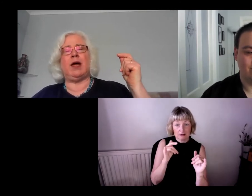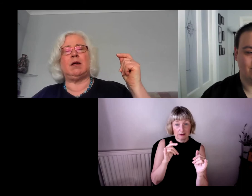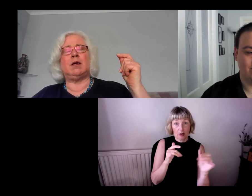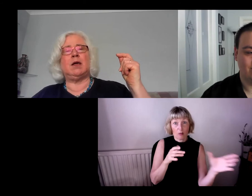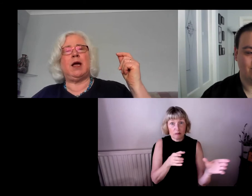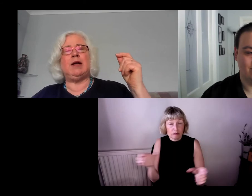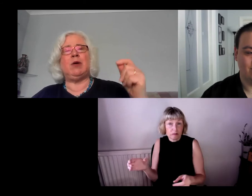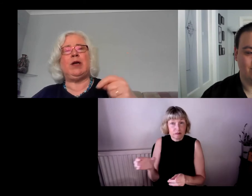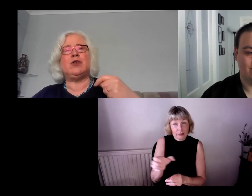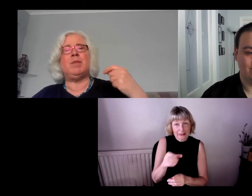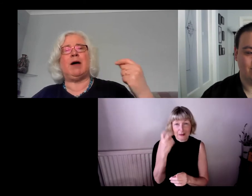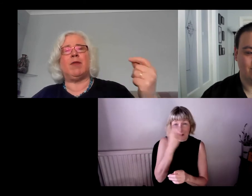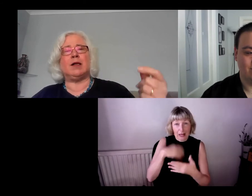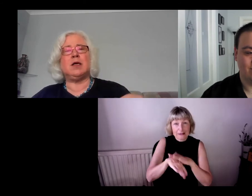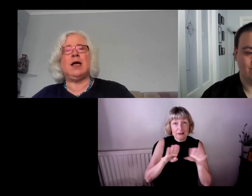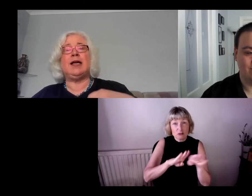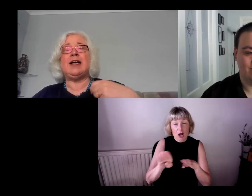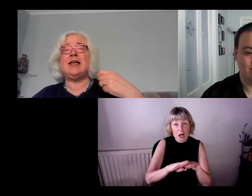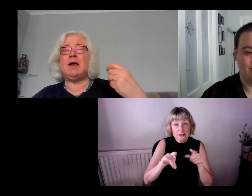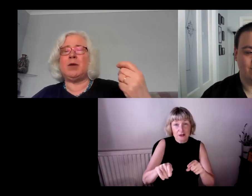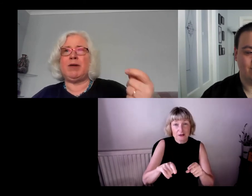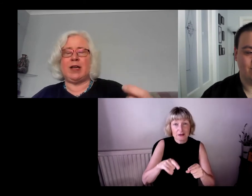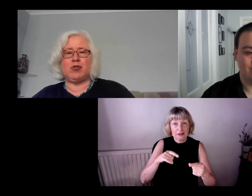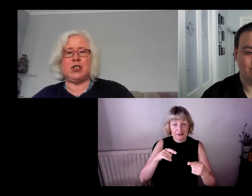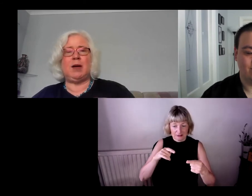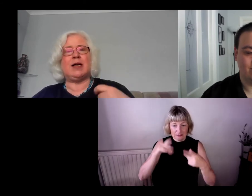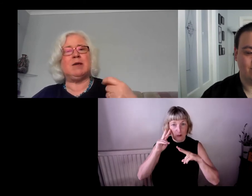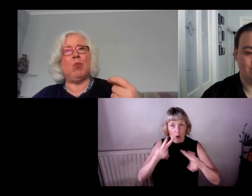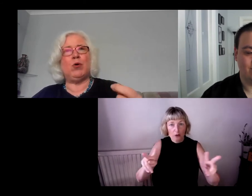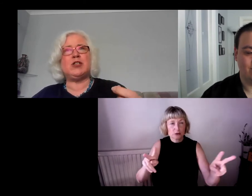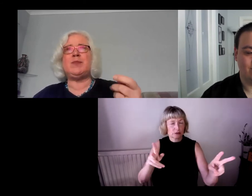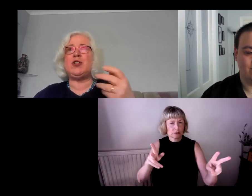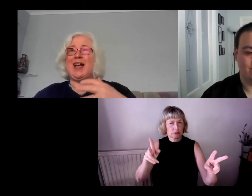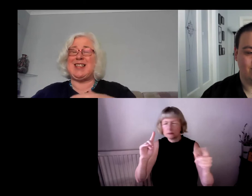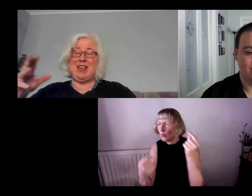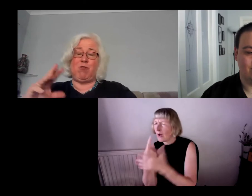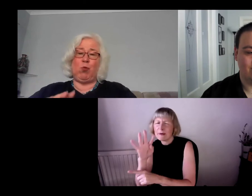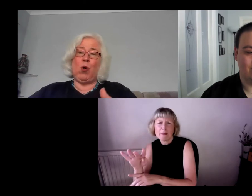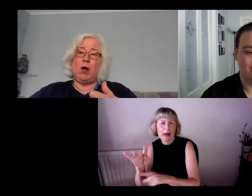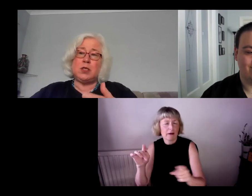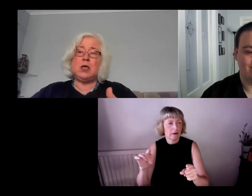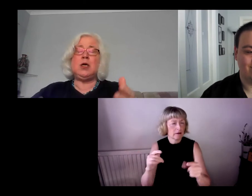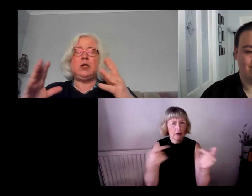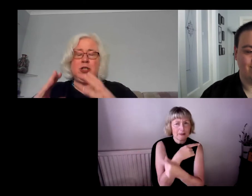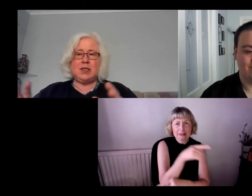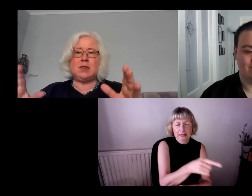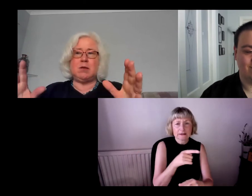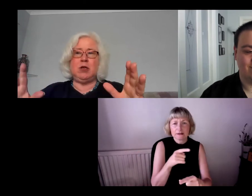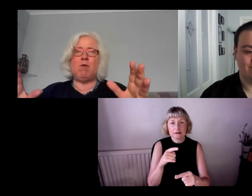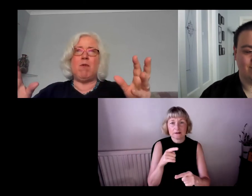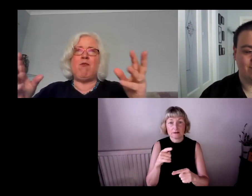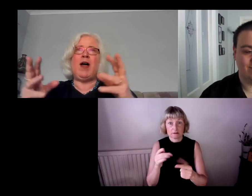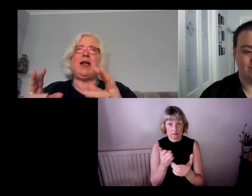lost it there. Anything we can do about that? Get in a little bit of extra time, get in more description, get in different words,